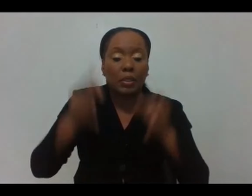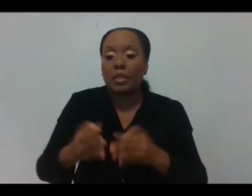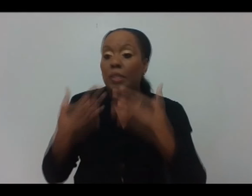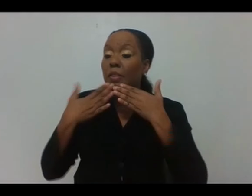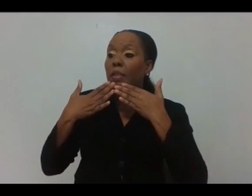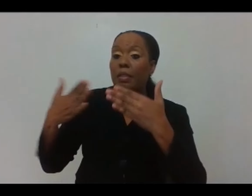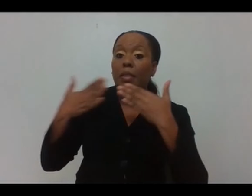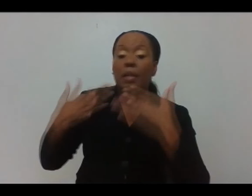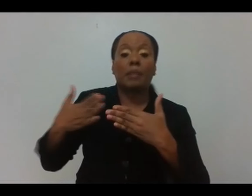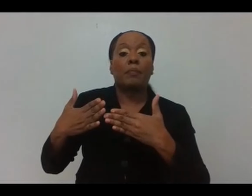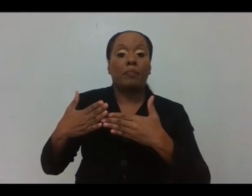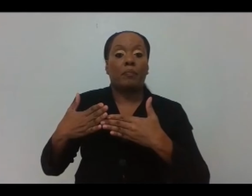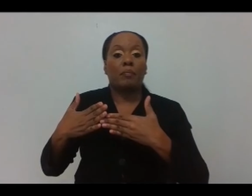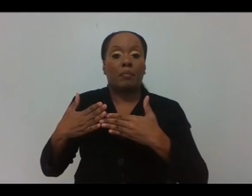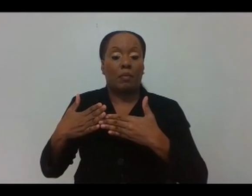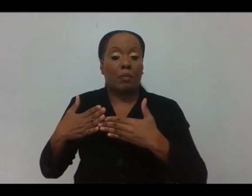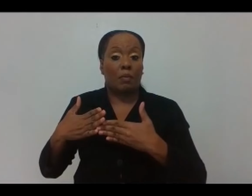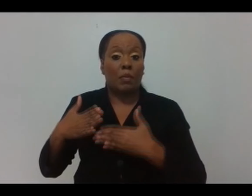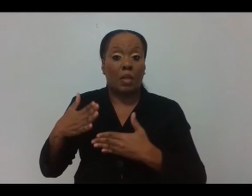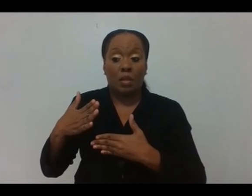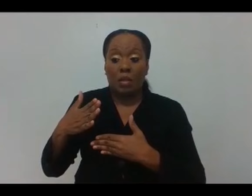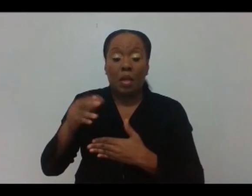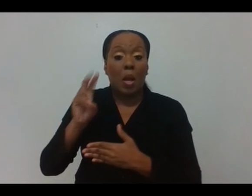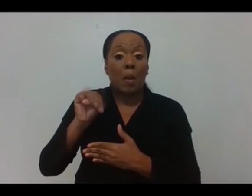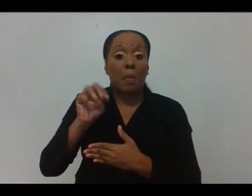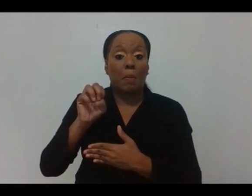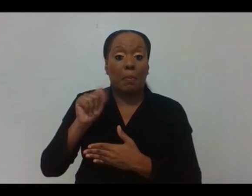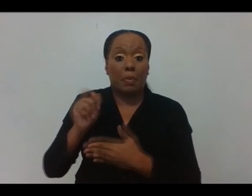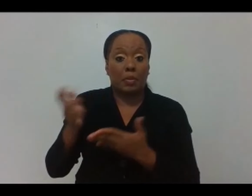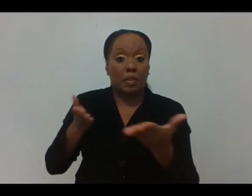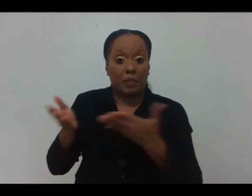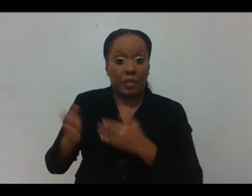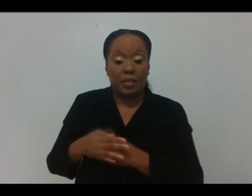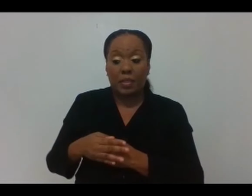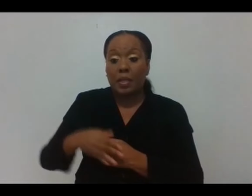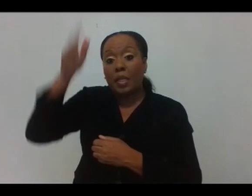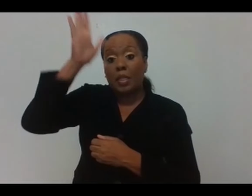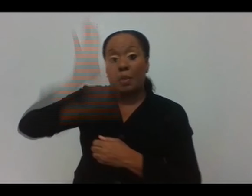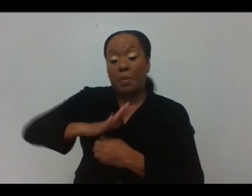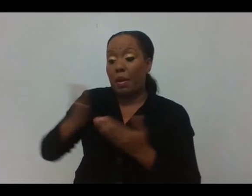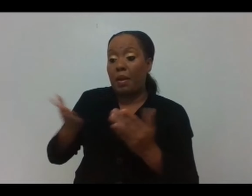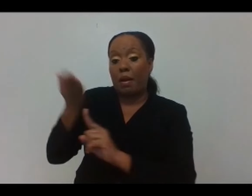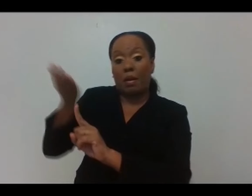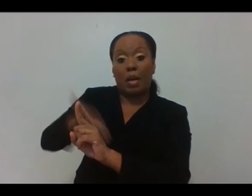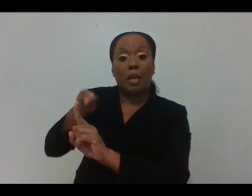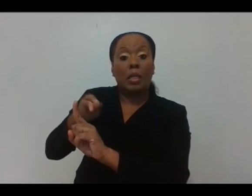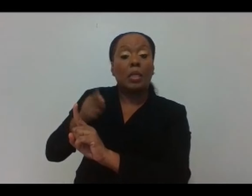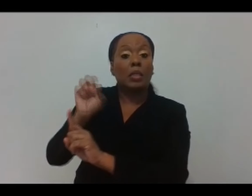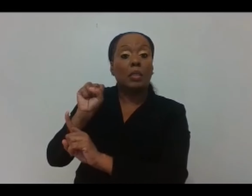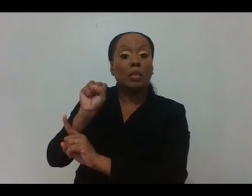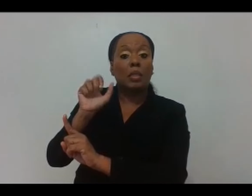thank the Met Services Department, represented here today by Mr. Sabu Best.